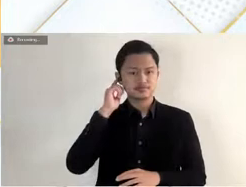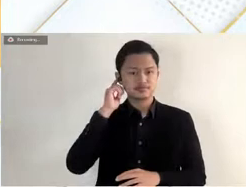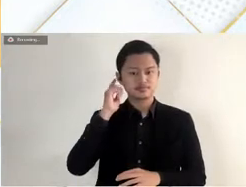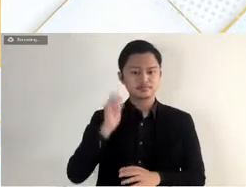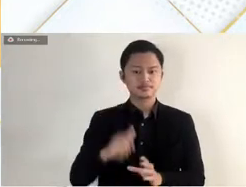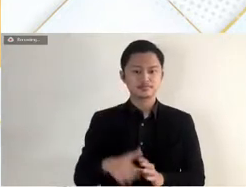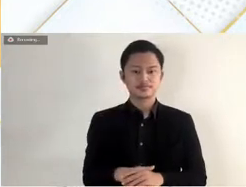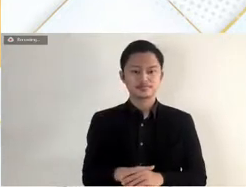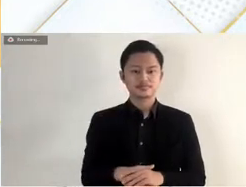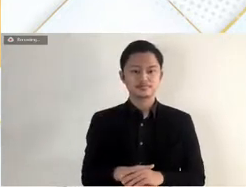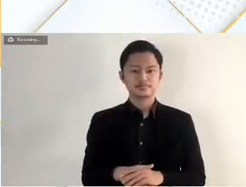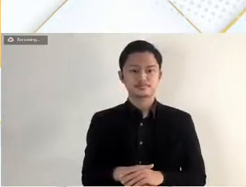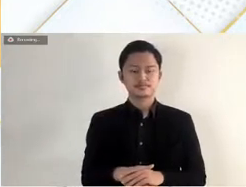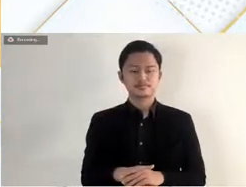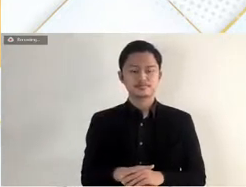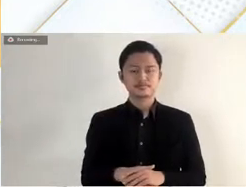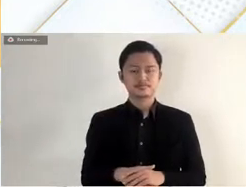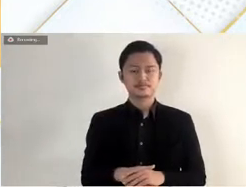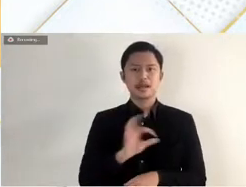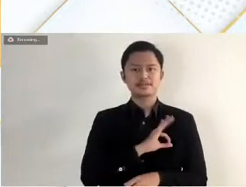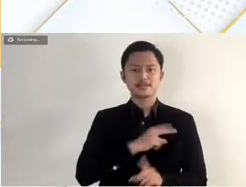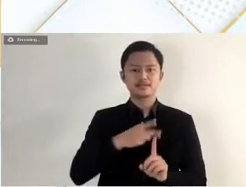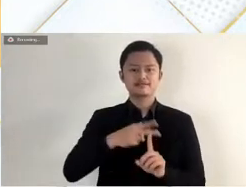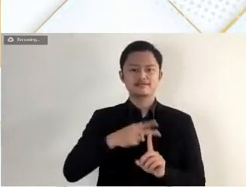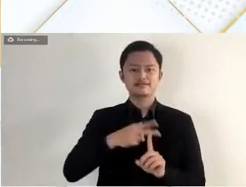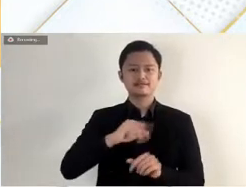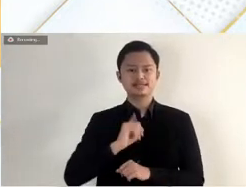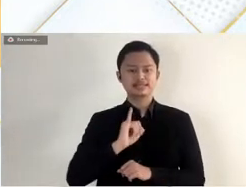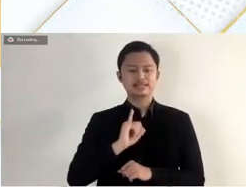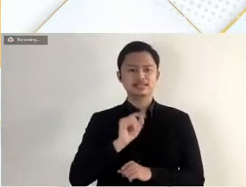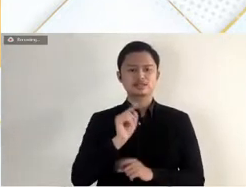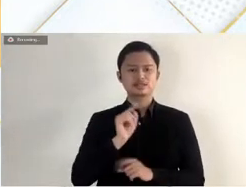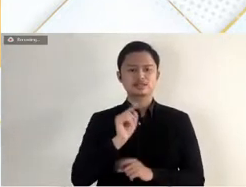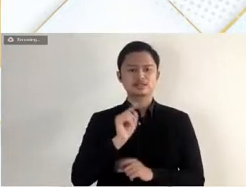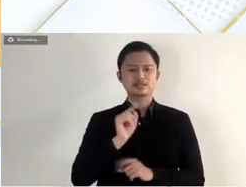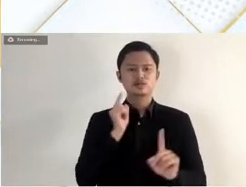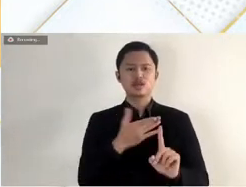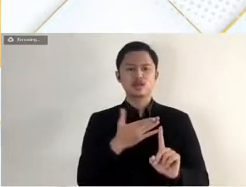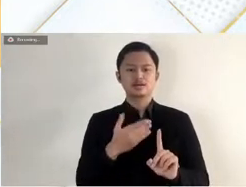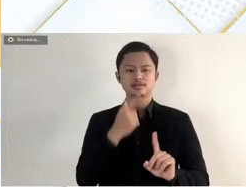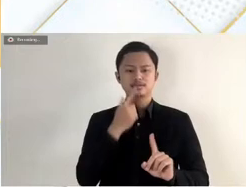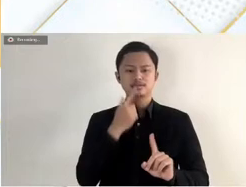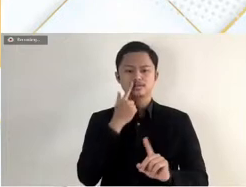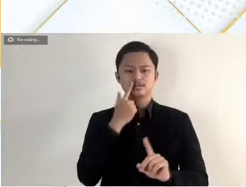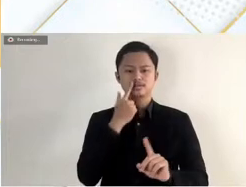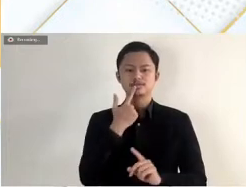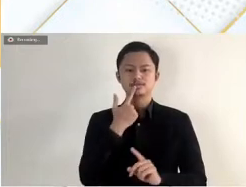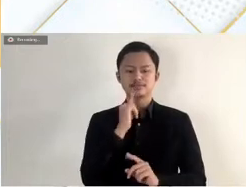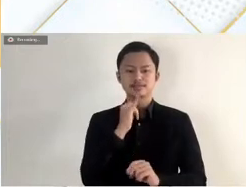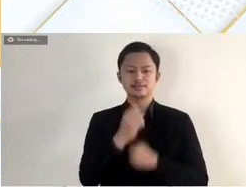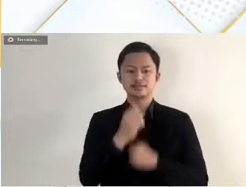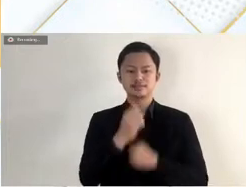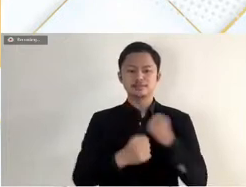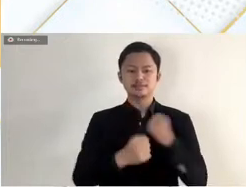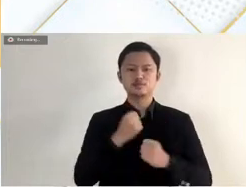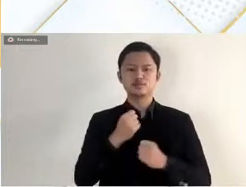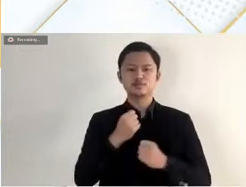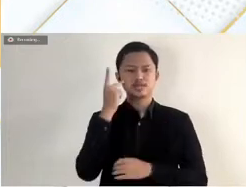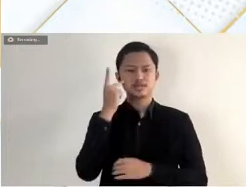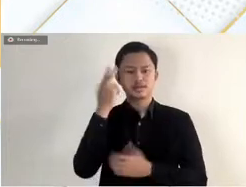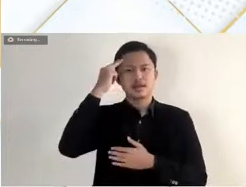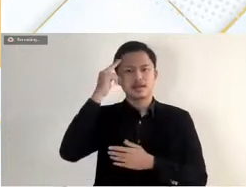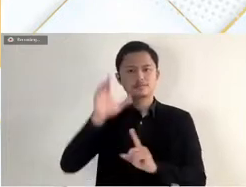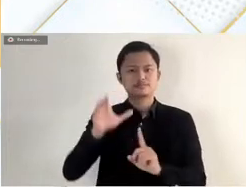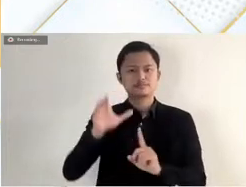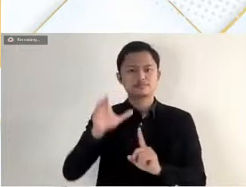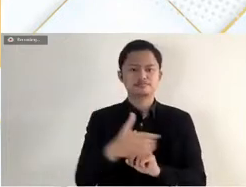the president of Fiji. Volunteer troops to protect United Nations officials in Iraq. And we have a long